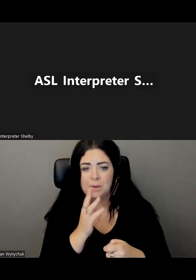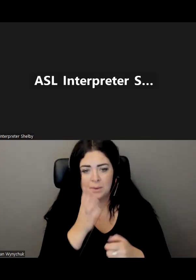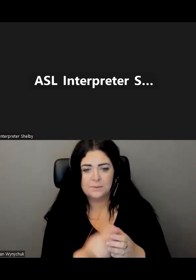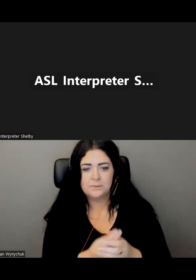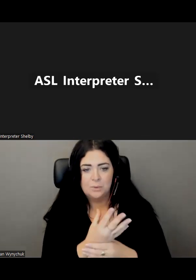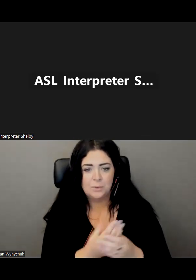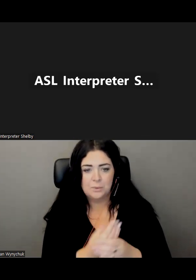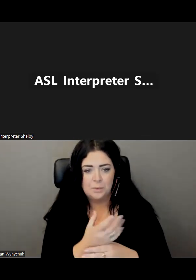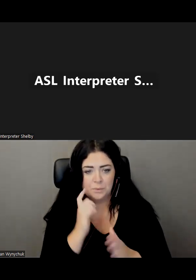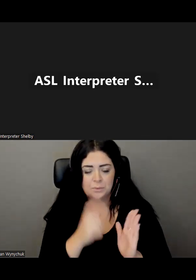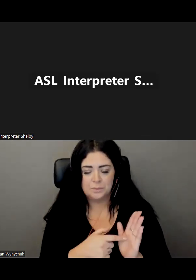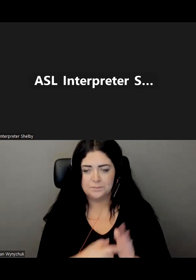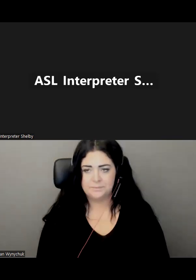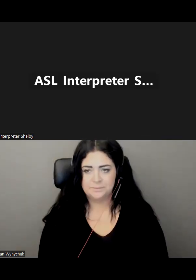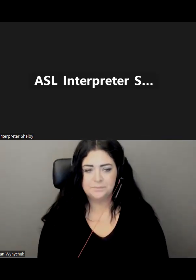new greenery out through the center.